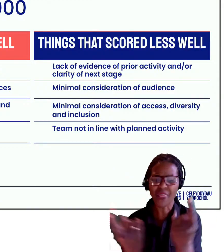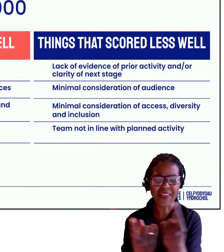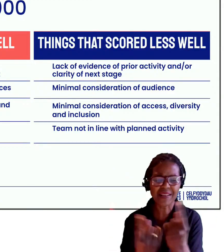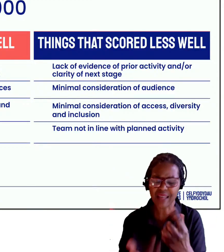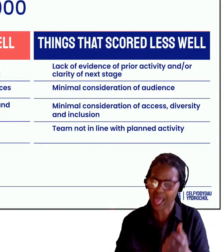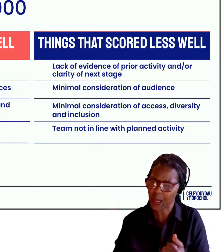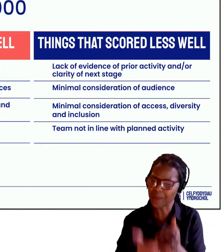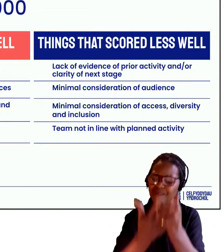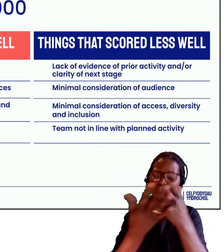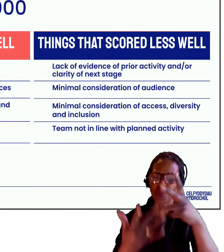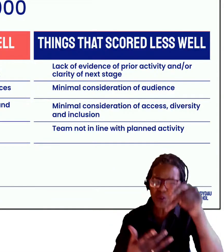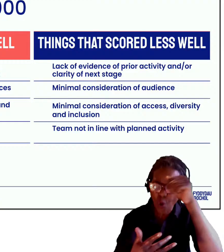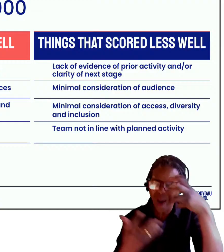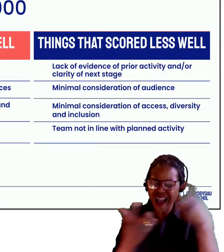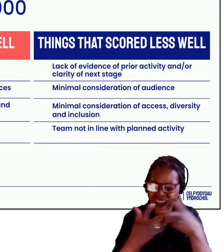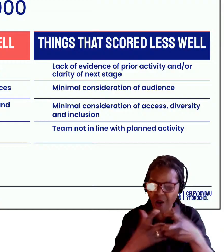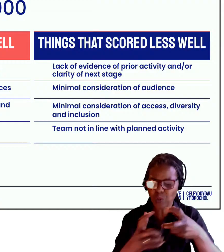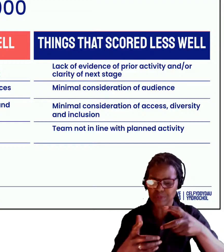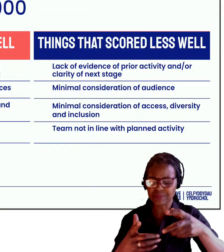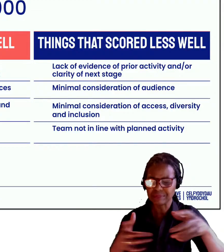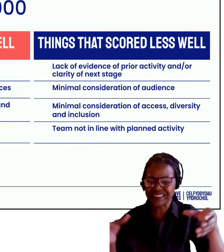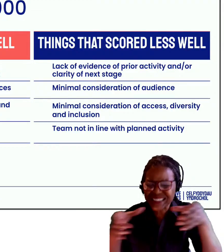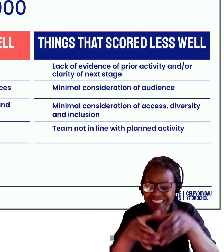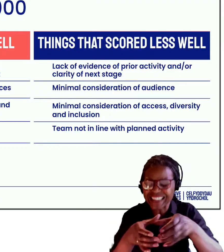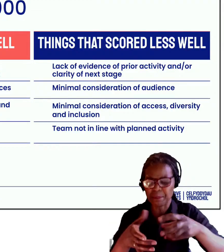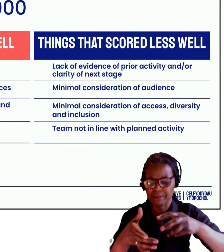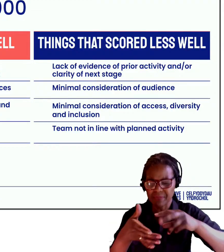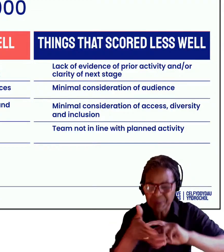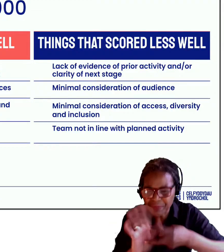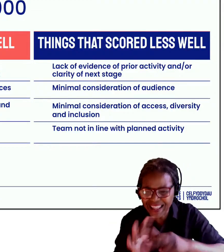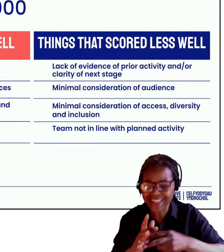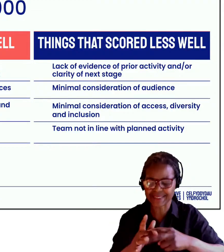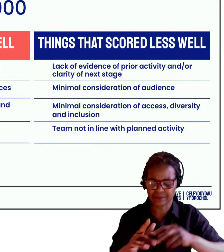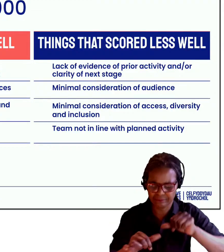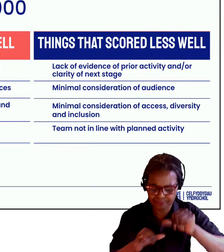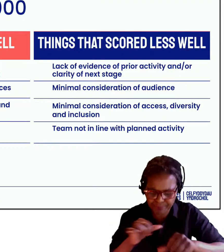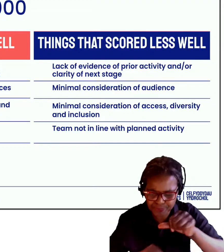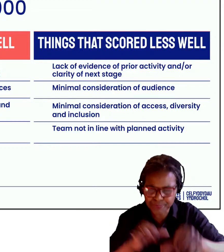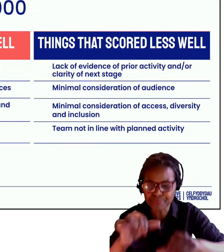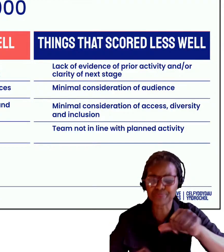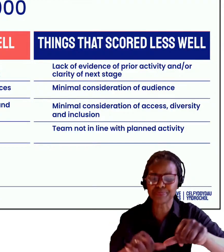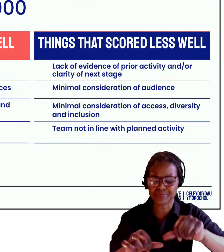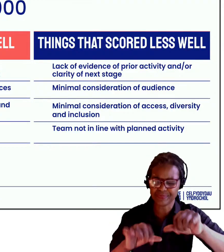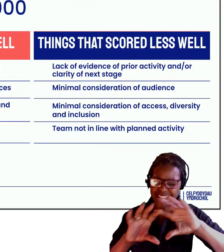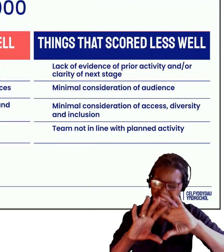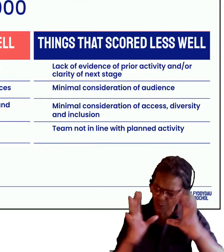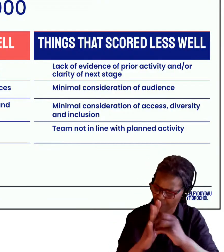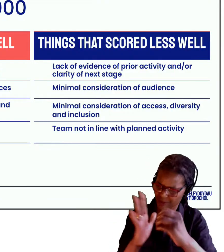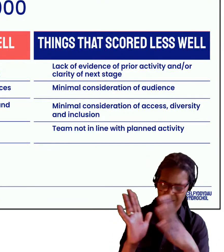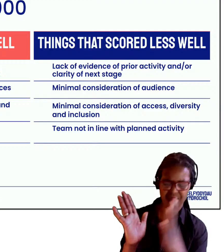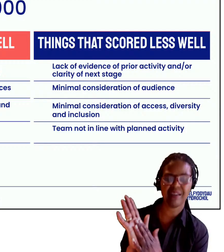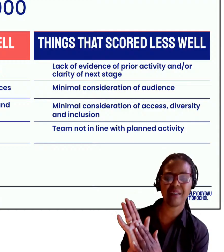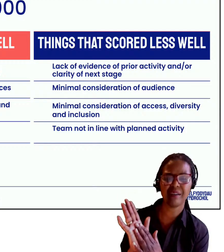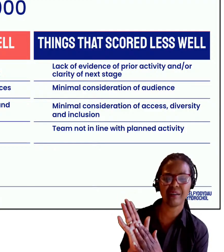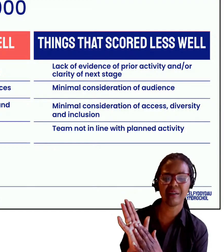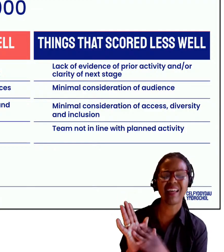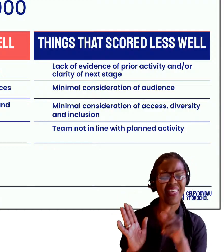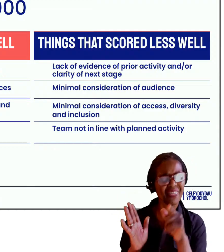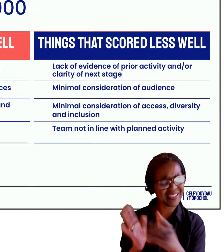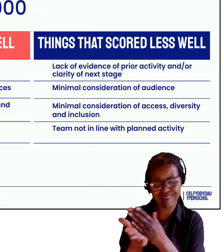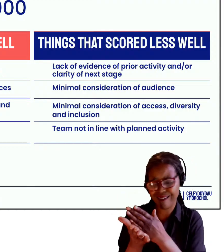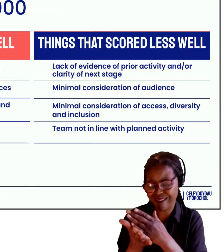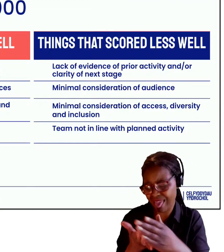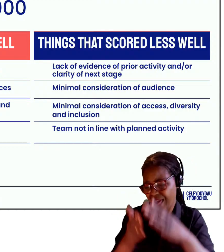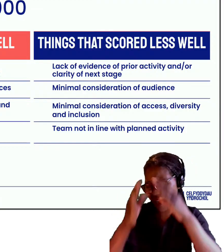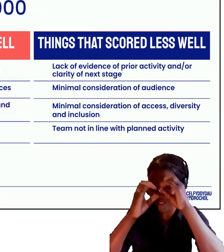reviewers to understand what stage the project was at. And successful applicants tended to provide a clear and informed vision of what